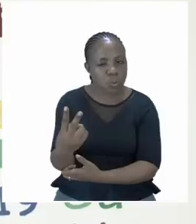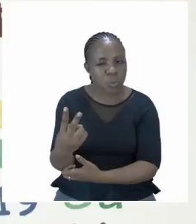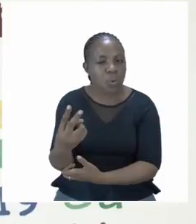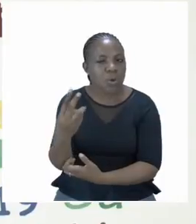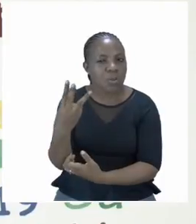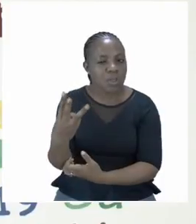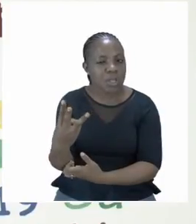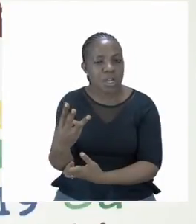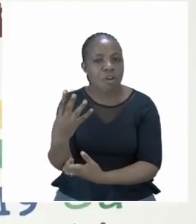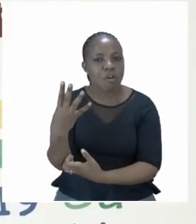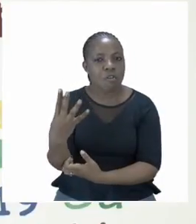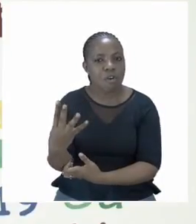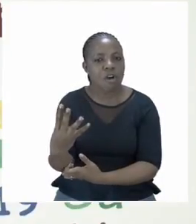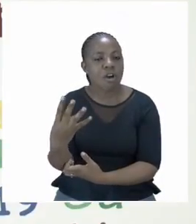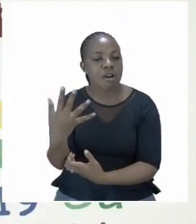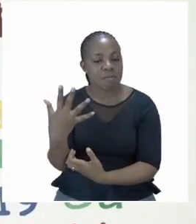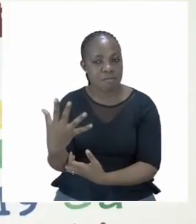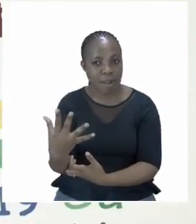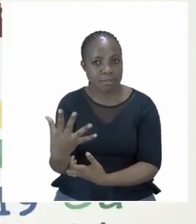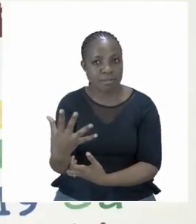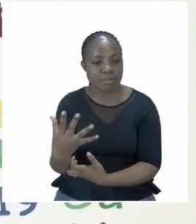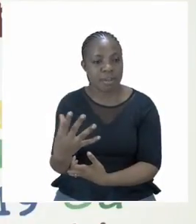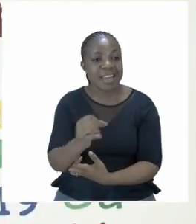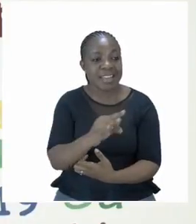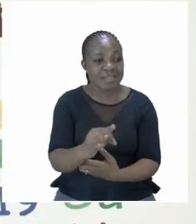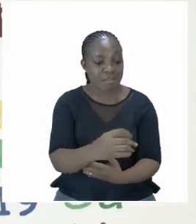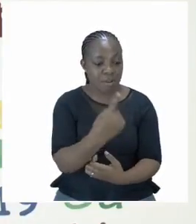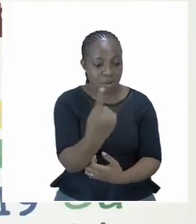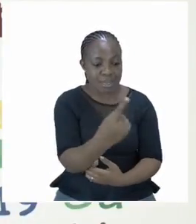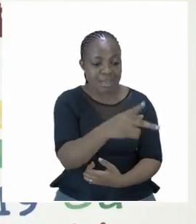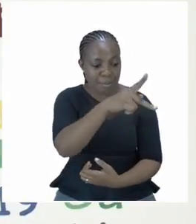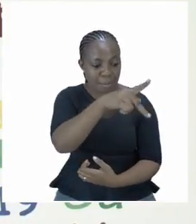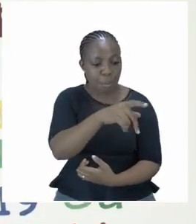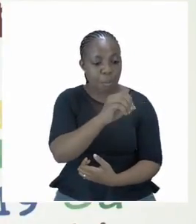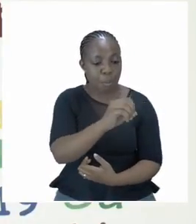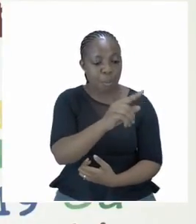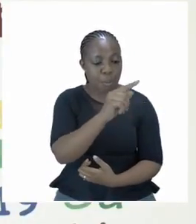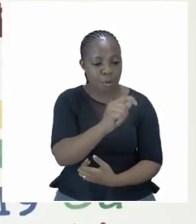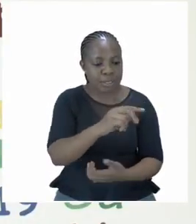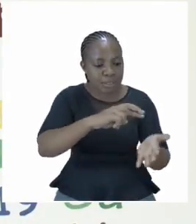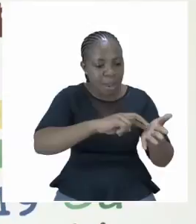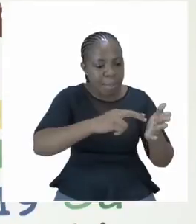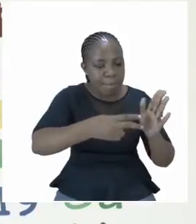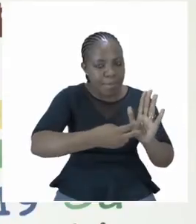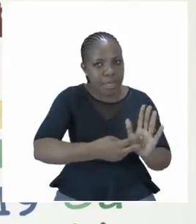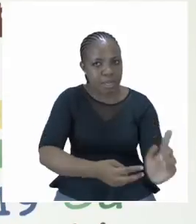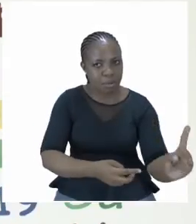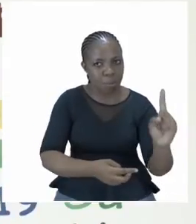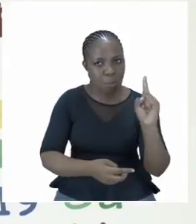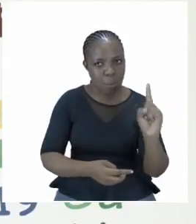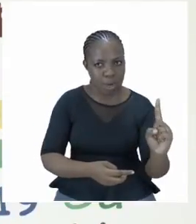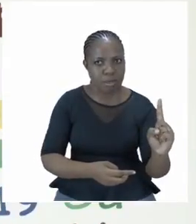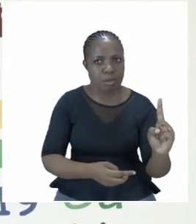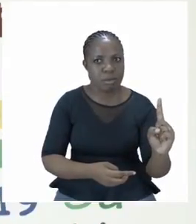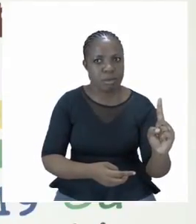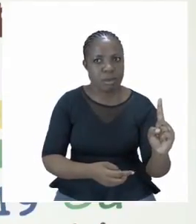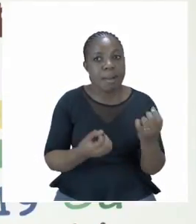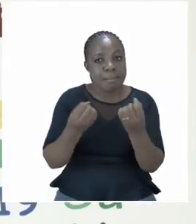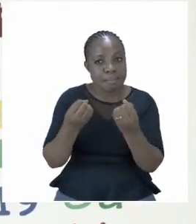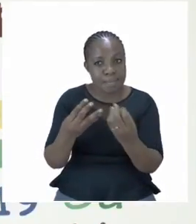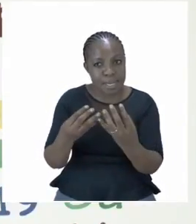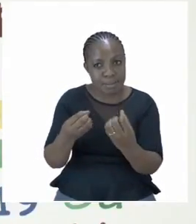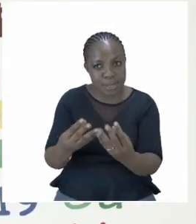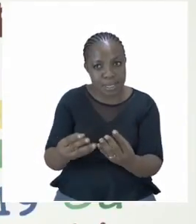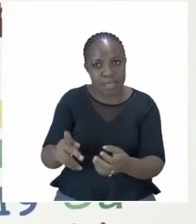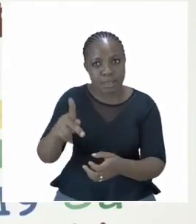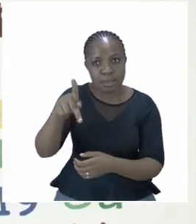to plural, which means many. So I have my word here and it